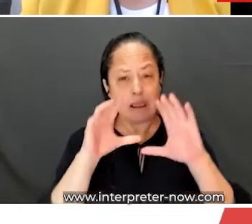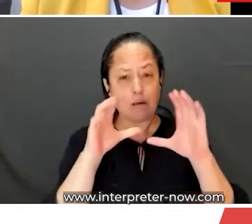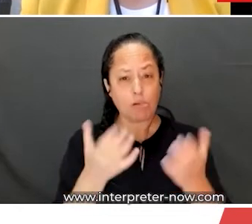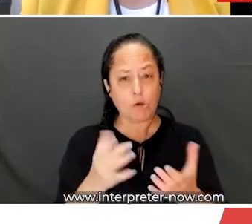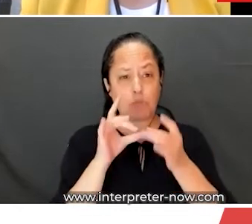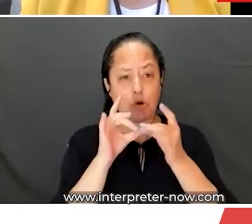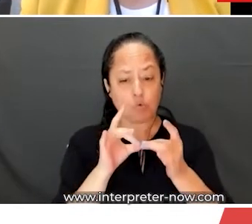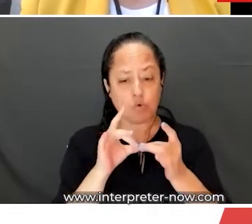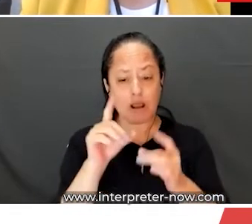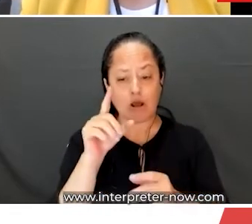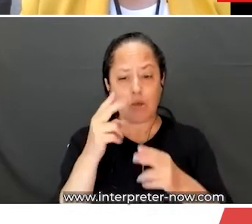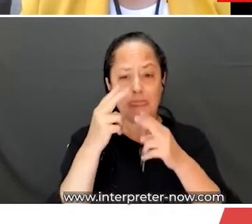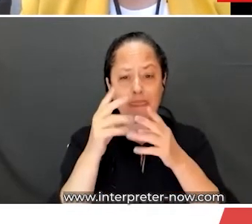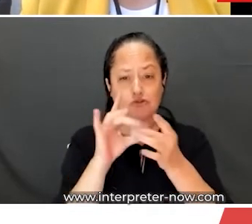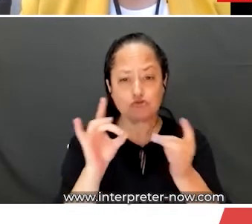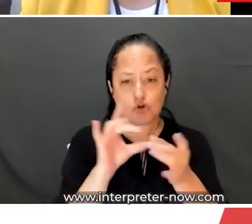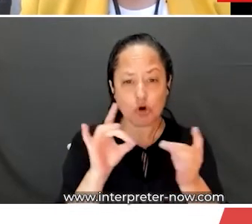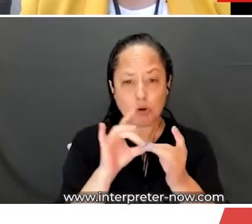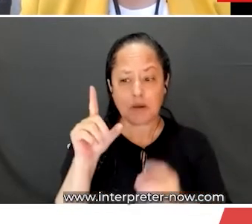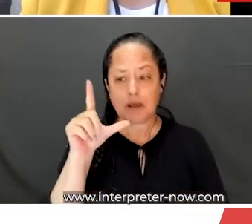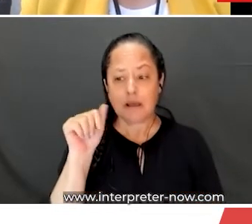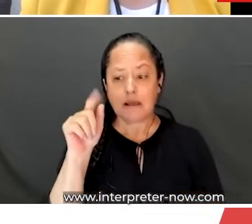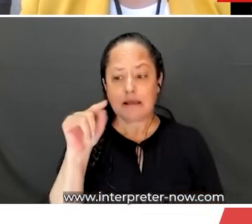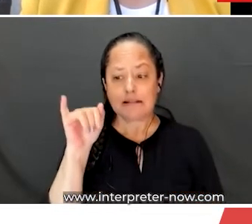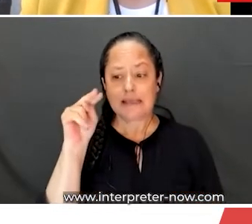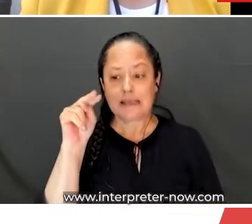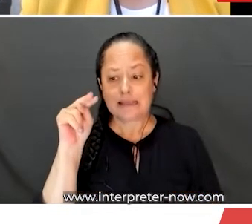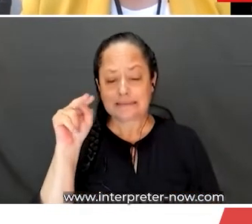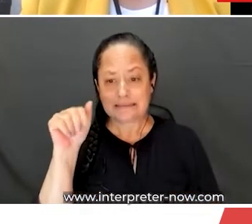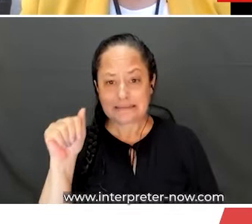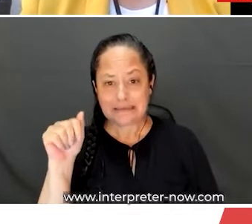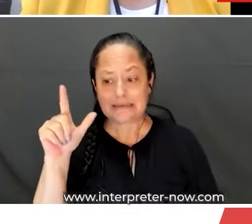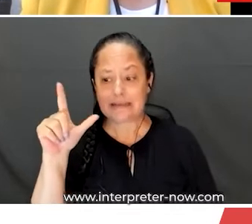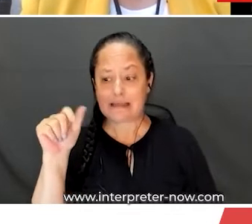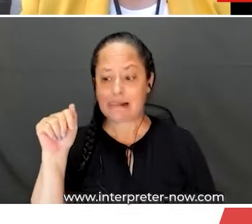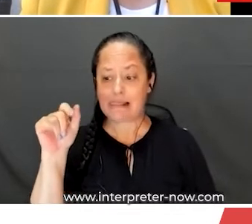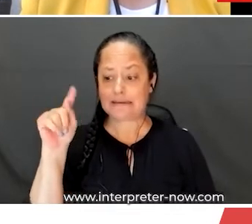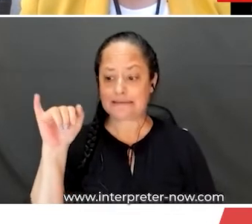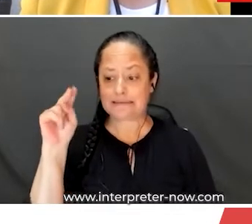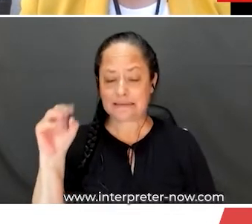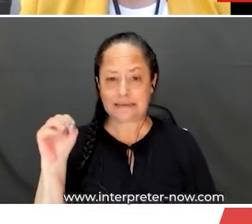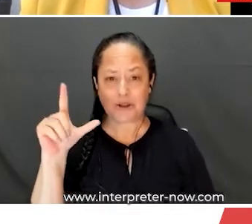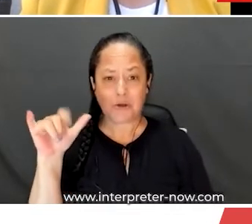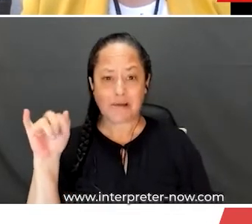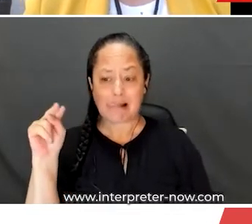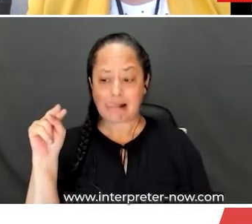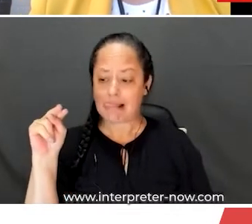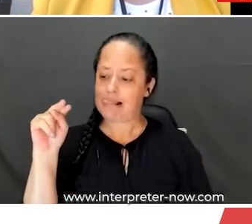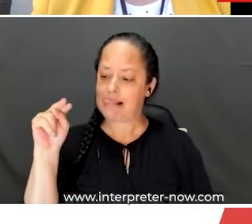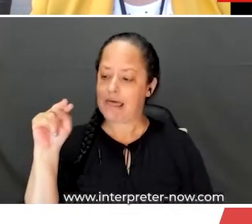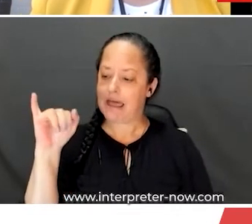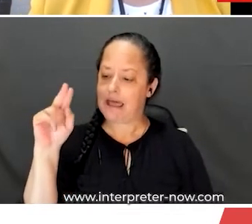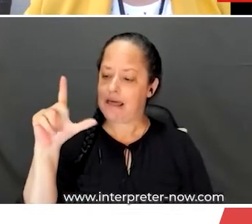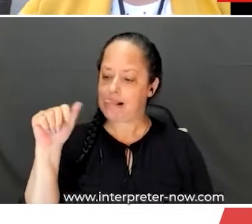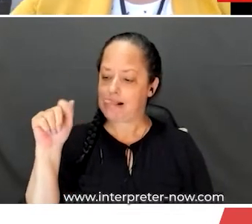the terminology, Latino, Latina, Latinx, Latine, Hispanic, and so on. So I